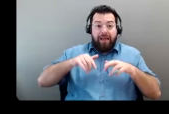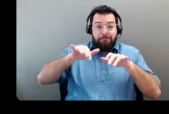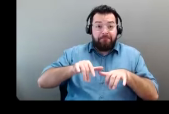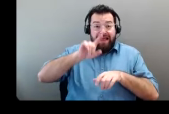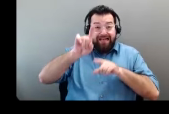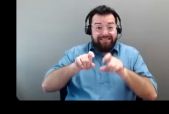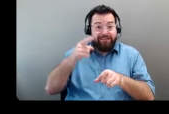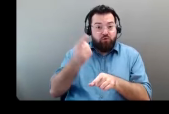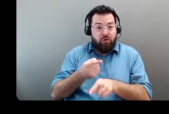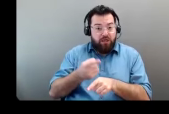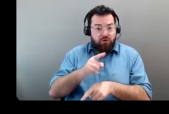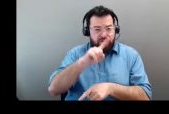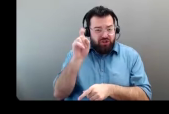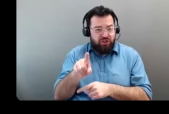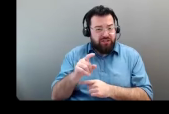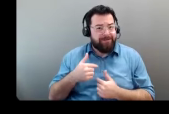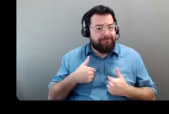along.